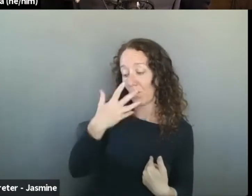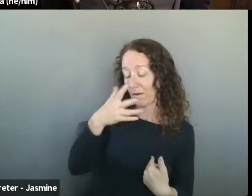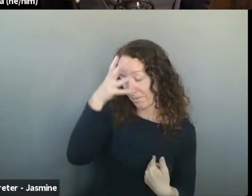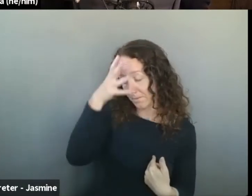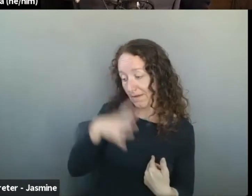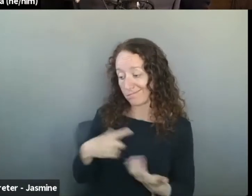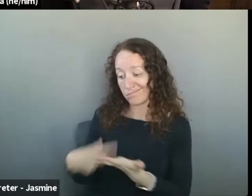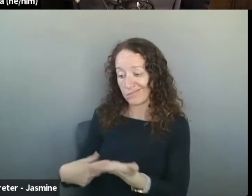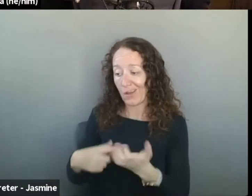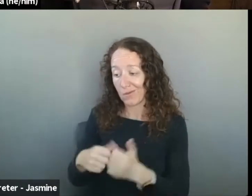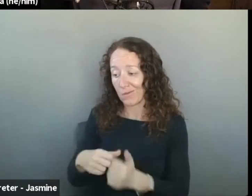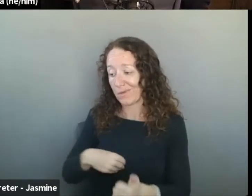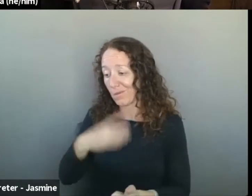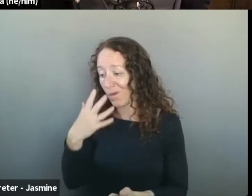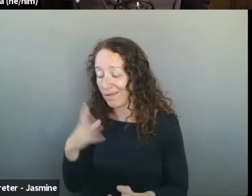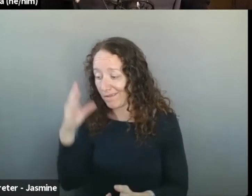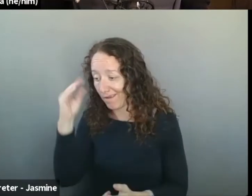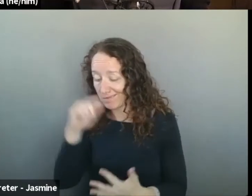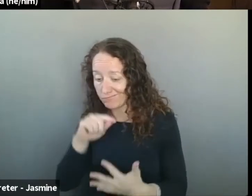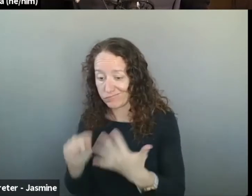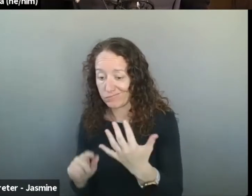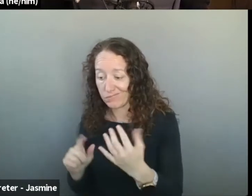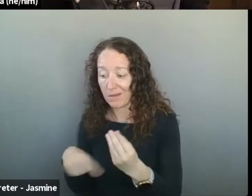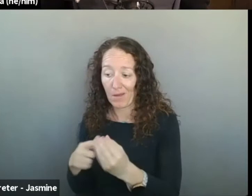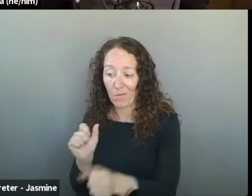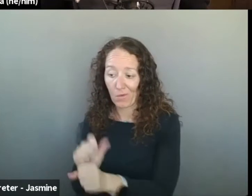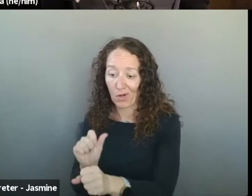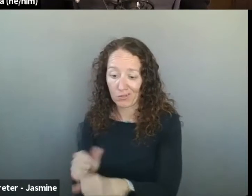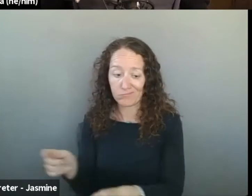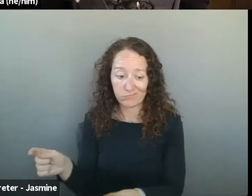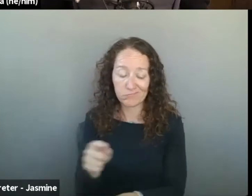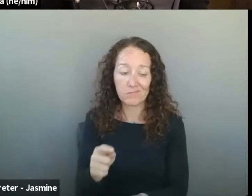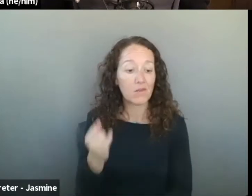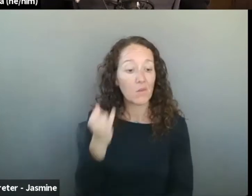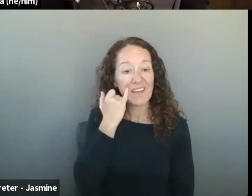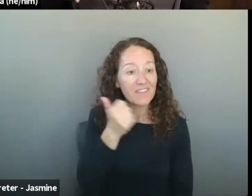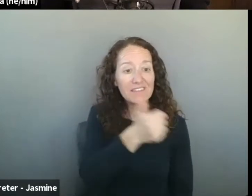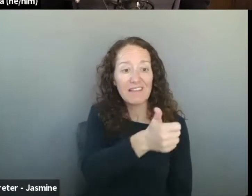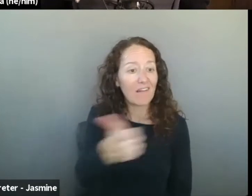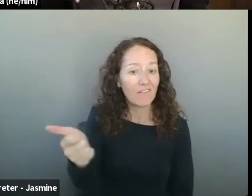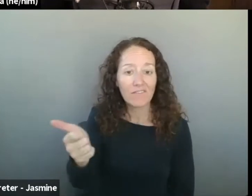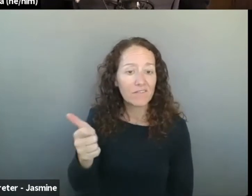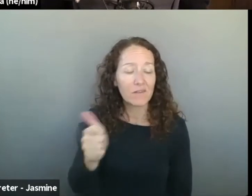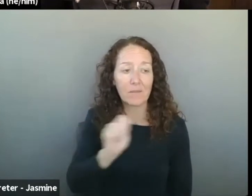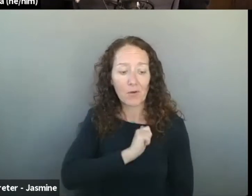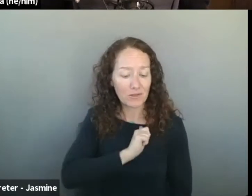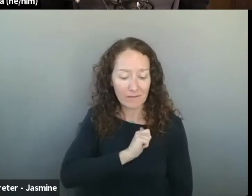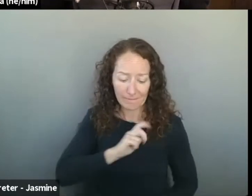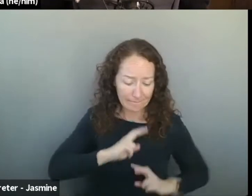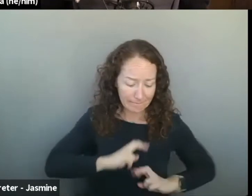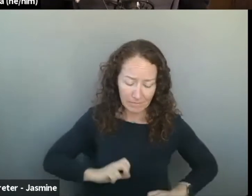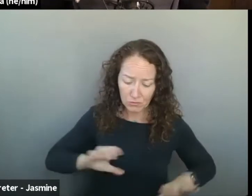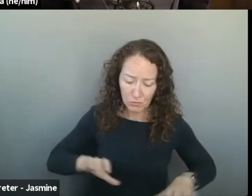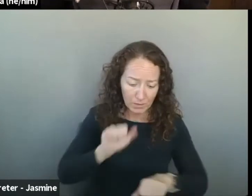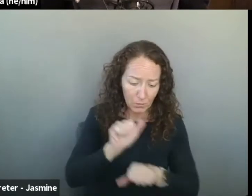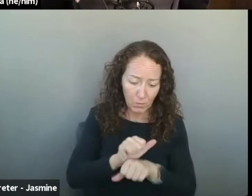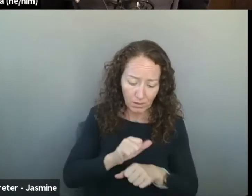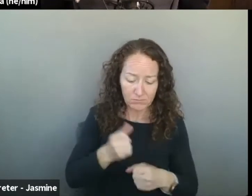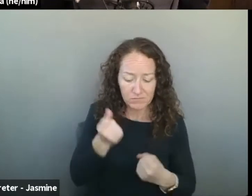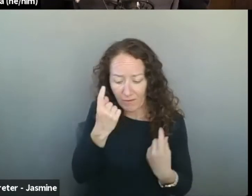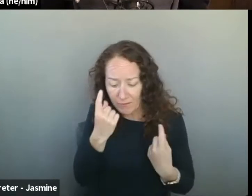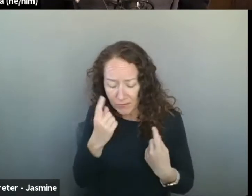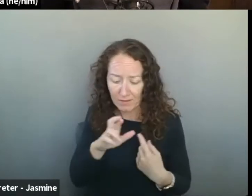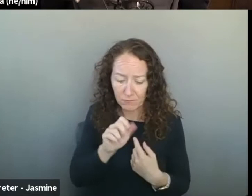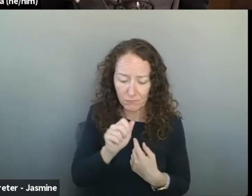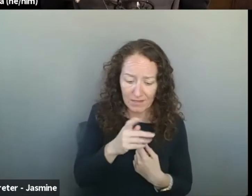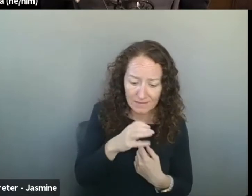about the work, if you're not personally doing work around understanding racism and oppression, you are a